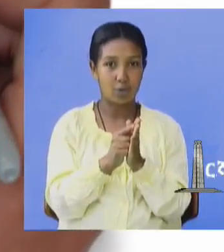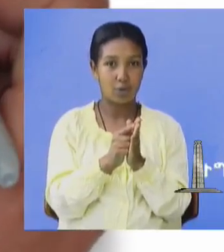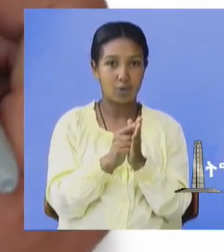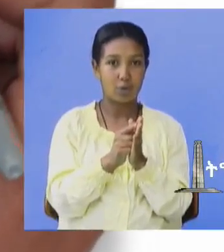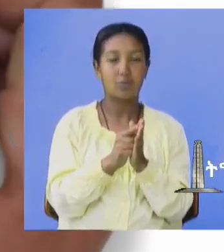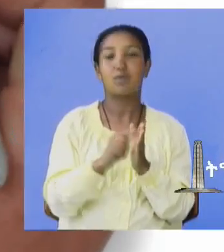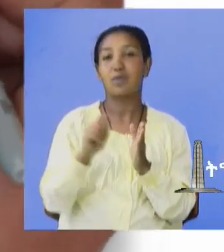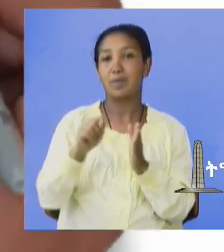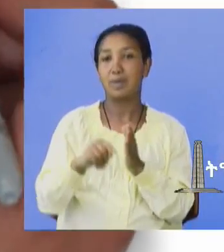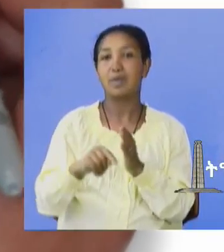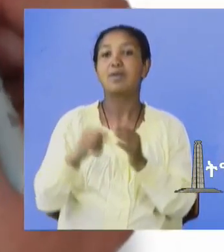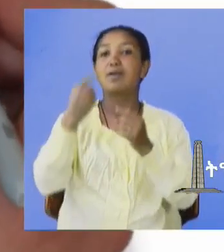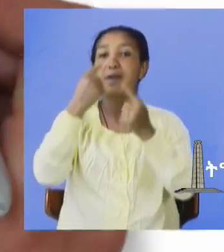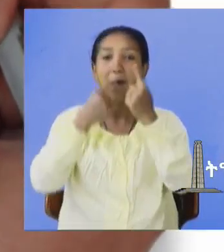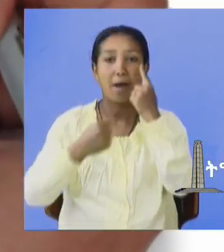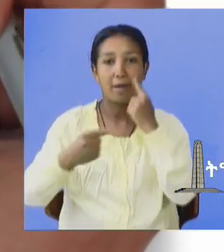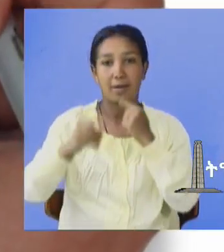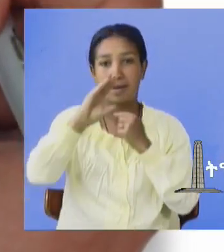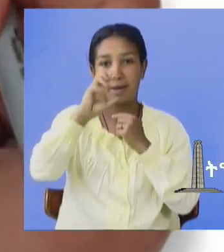cry.